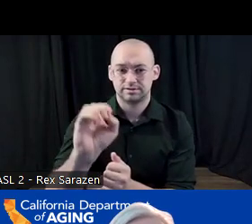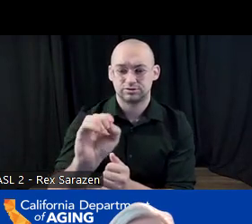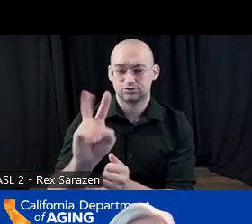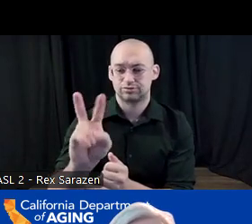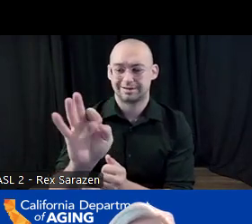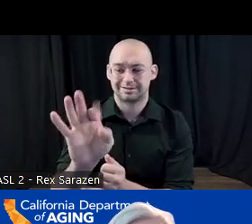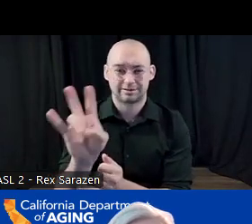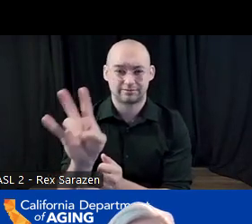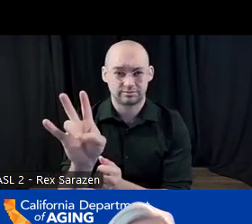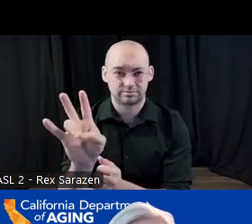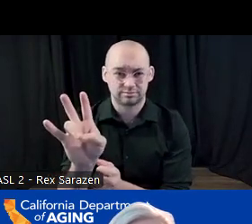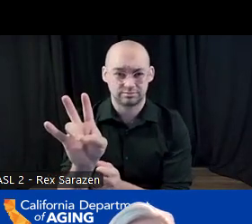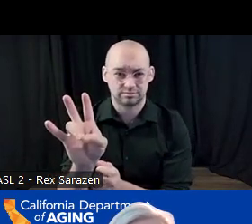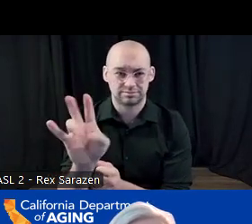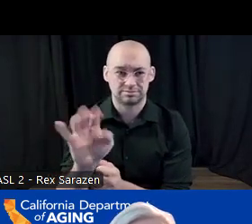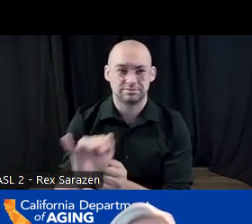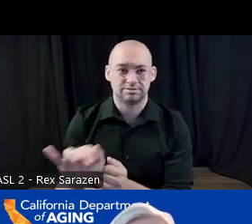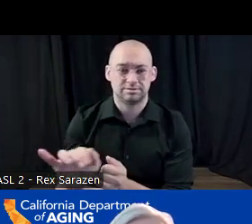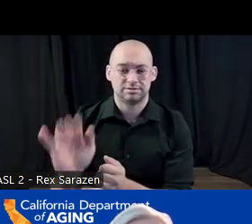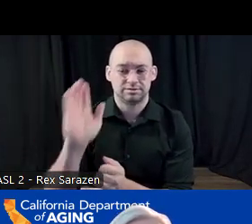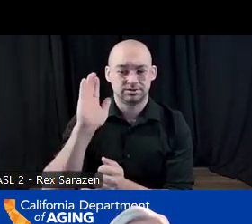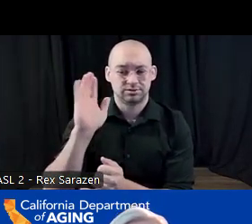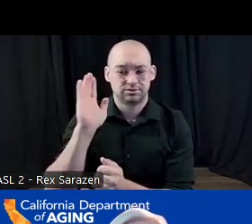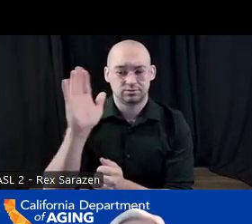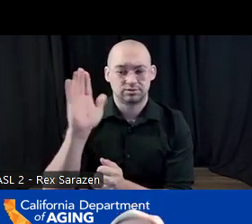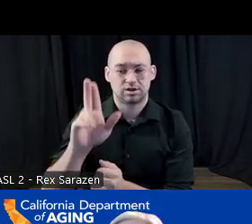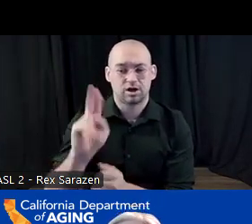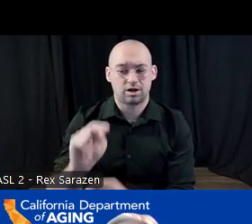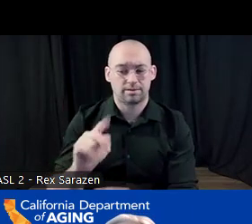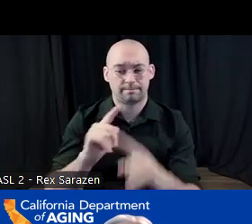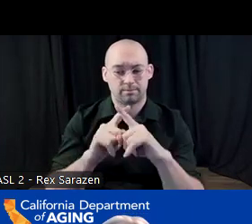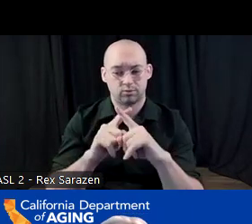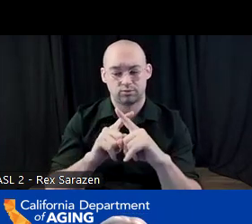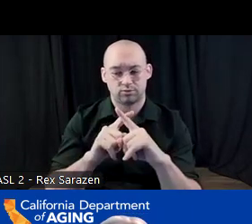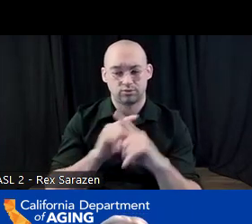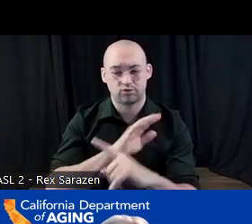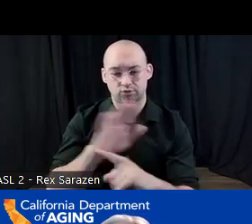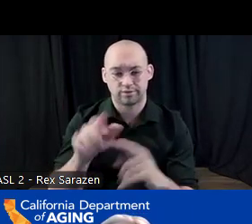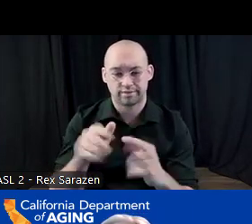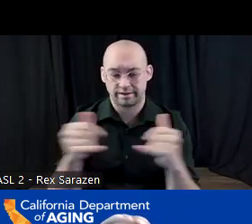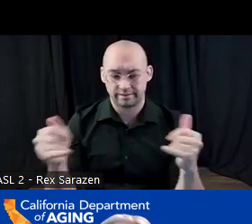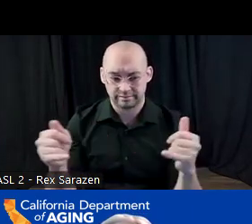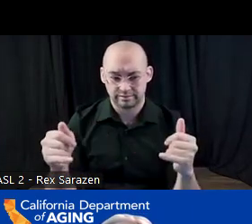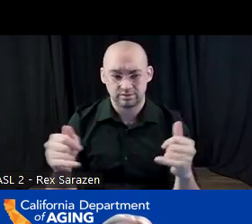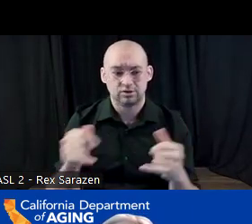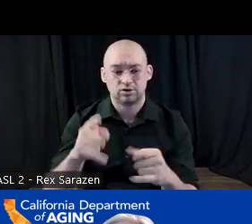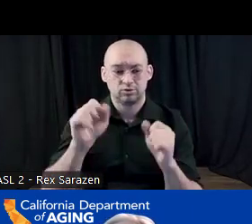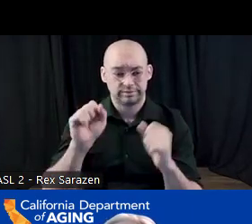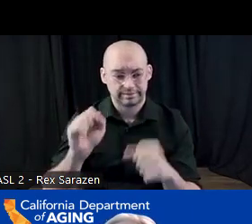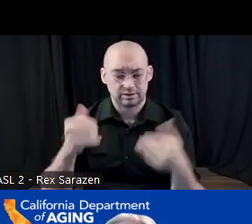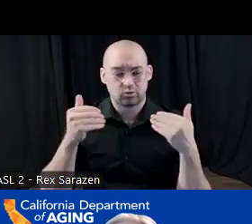0297. So I'm going to unmute your line. You can go ahead.